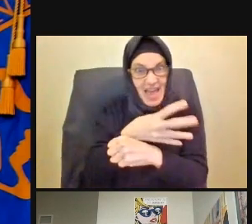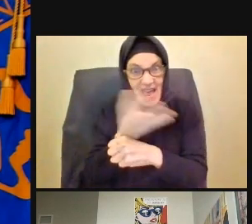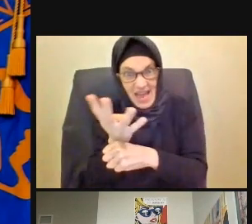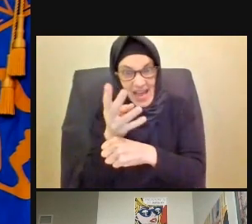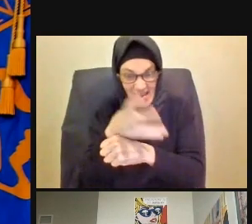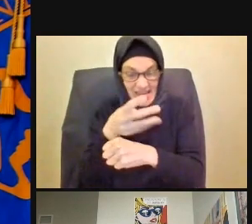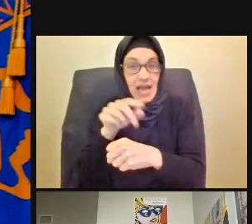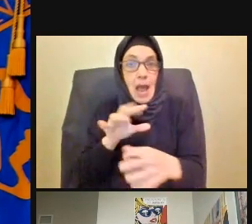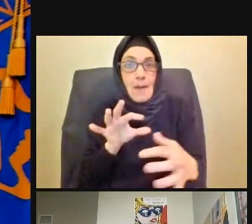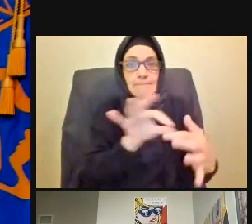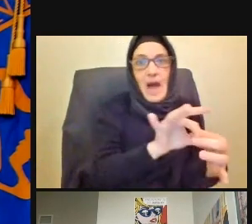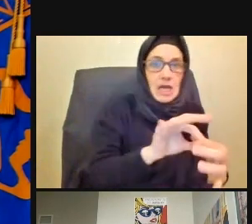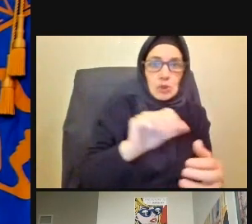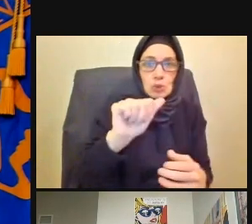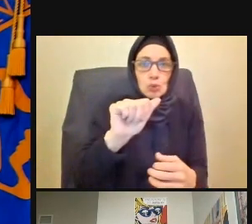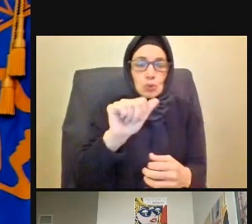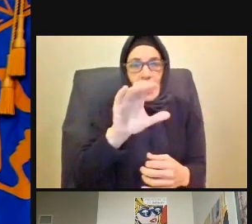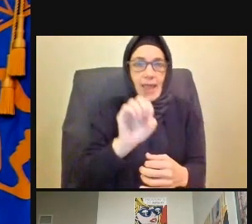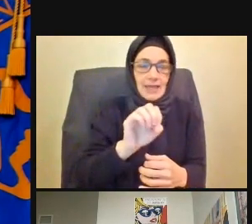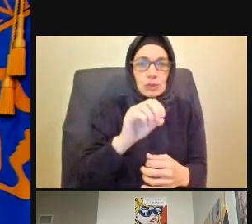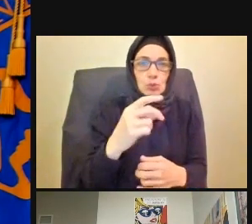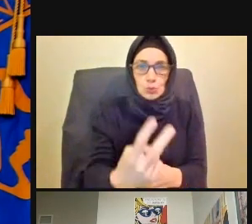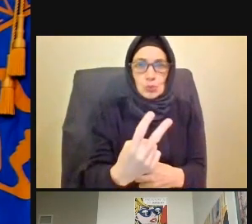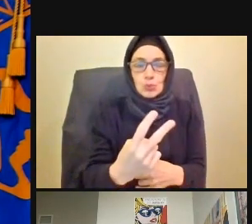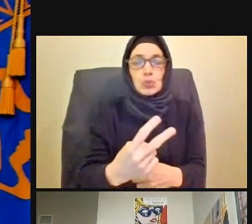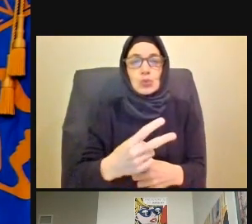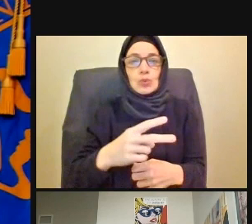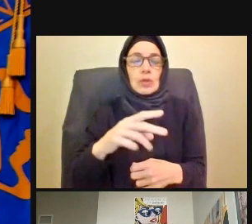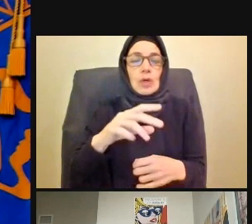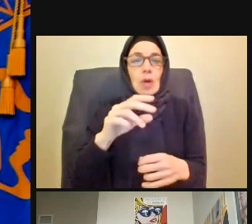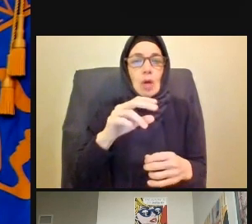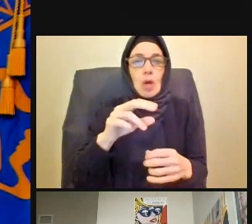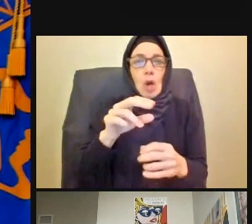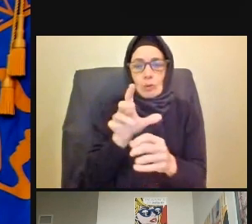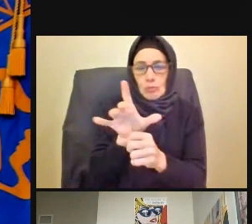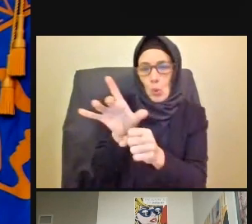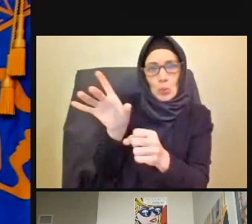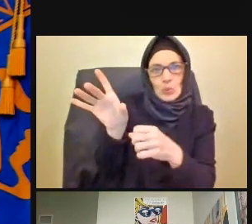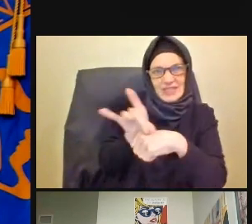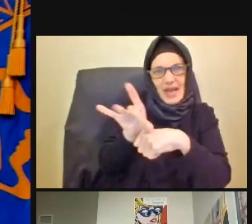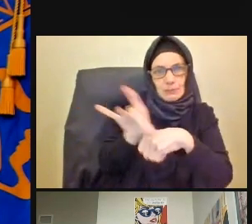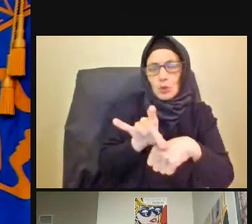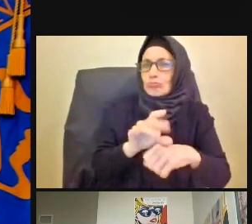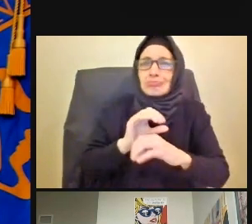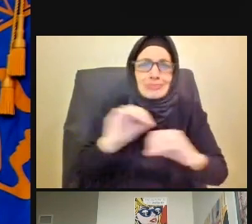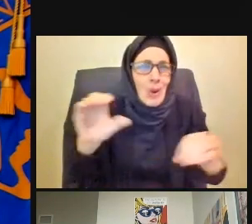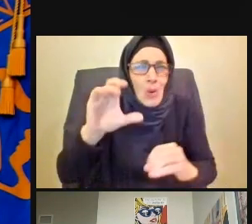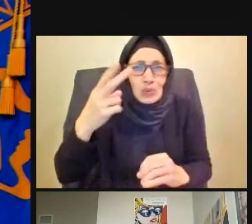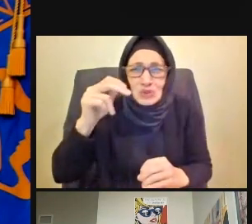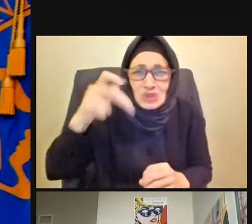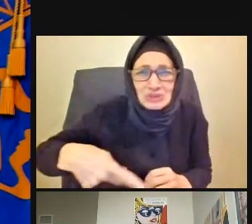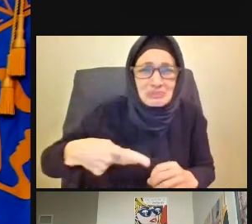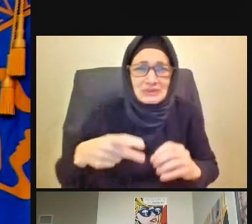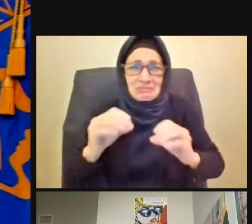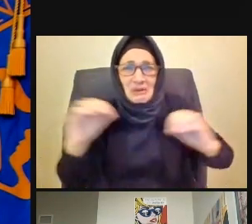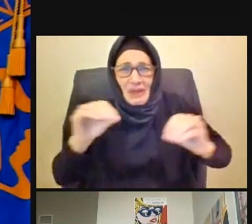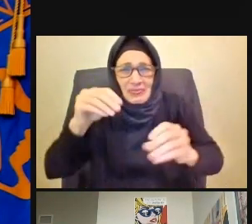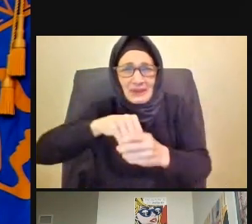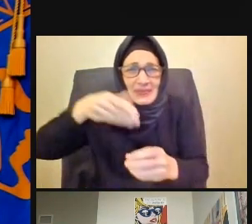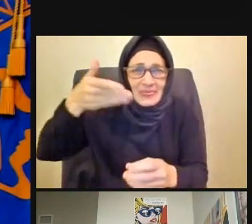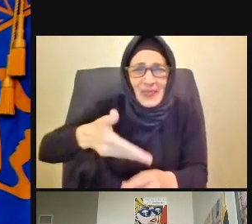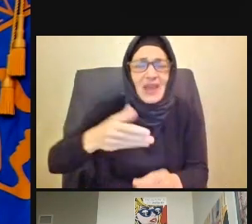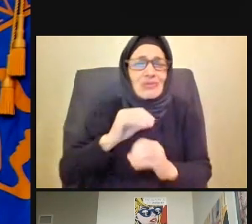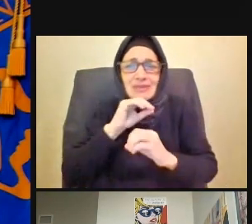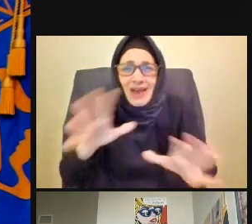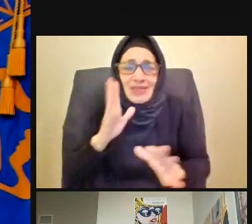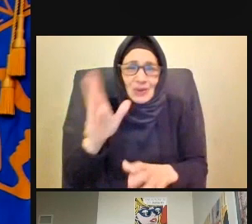There's nothing mysterious about that. There are no chips in there. There are no things in there that are going to give you any problem. So it's just a